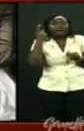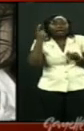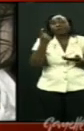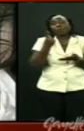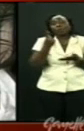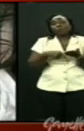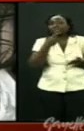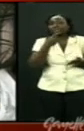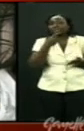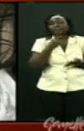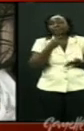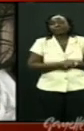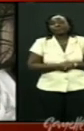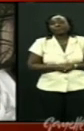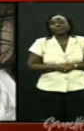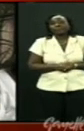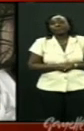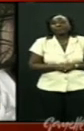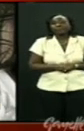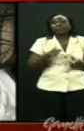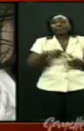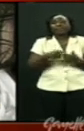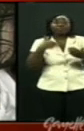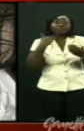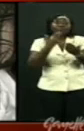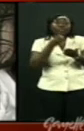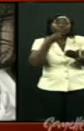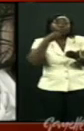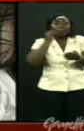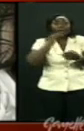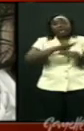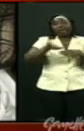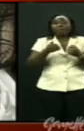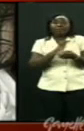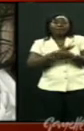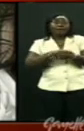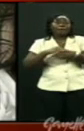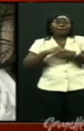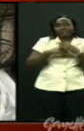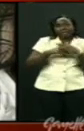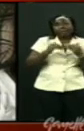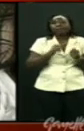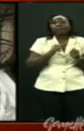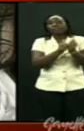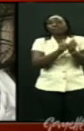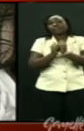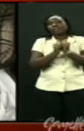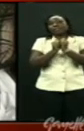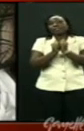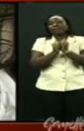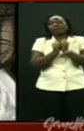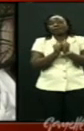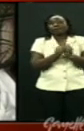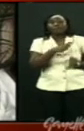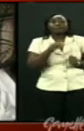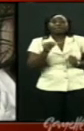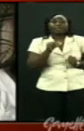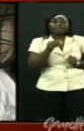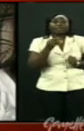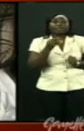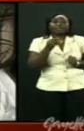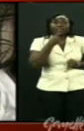of English. And then we reach home and everybody feels so comfortable together, and the